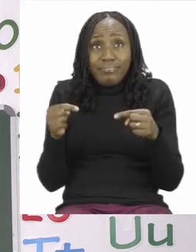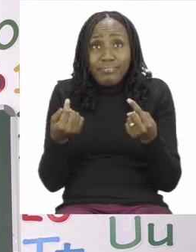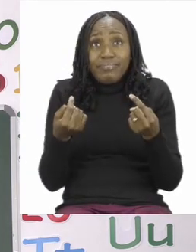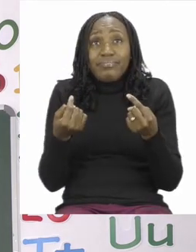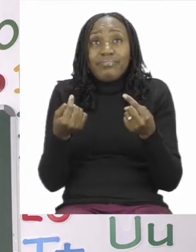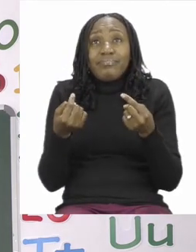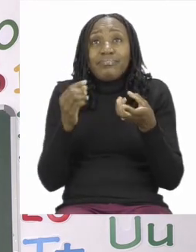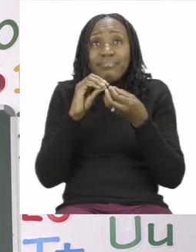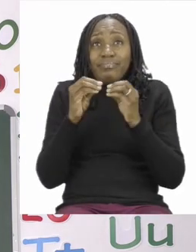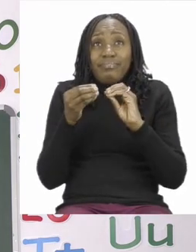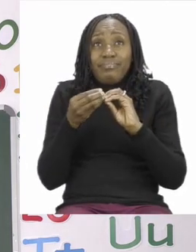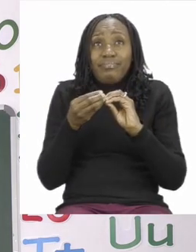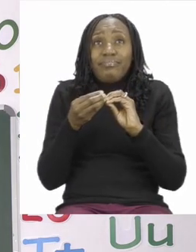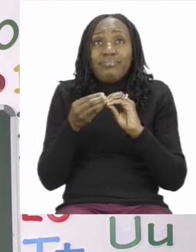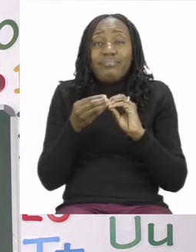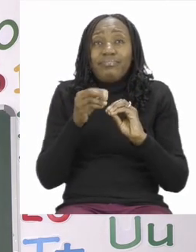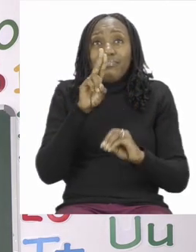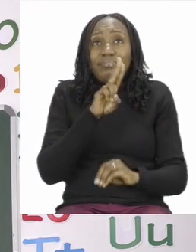number that we have taken out is